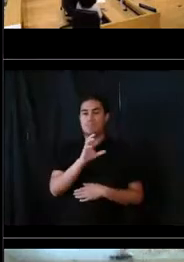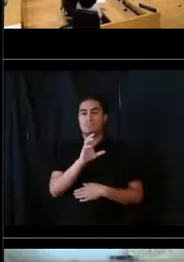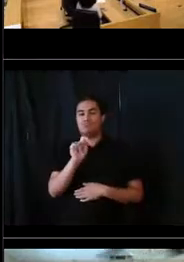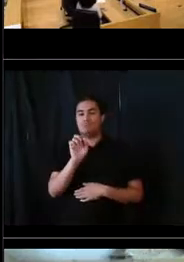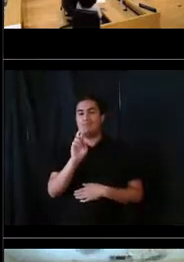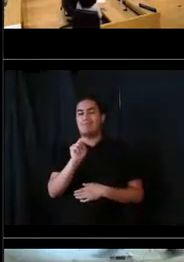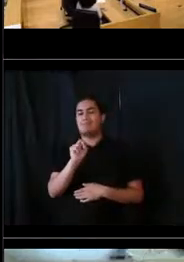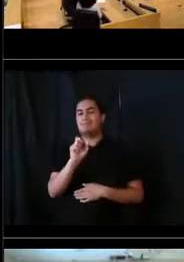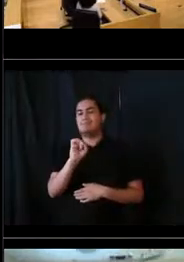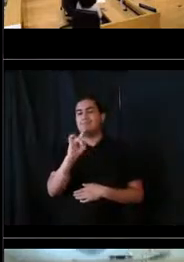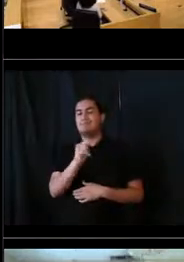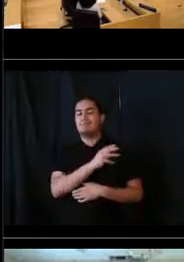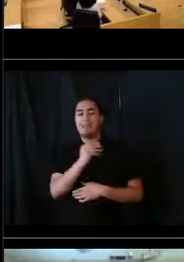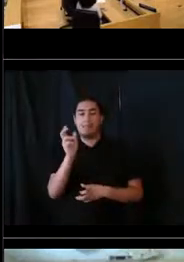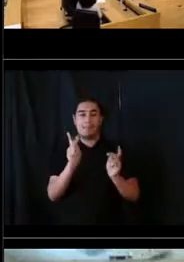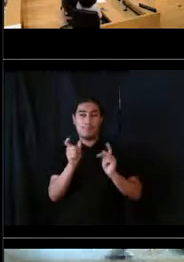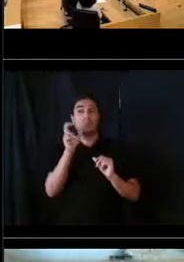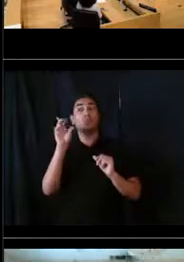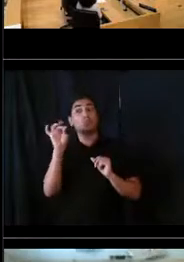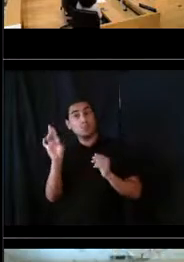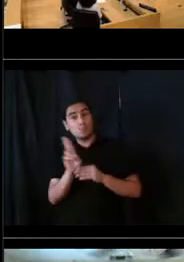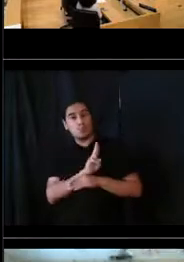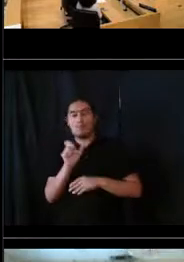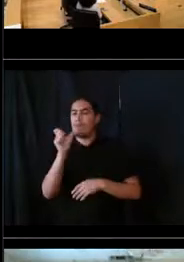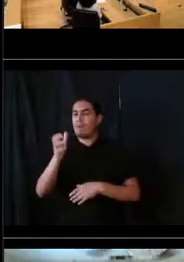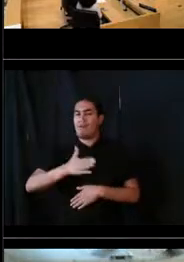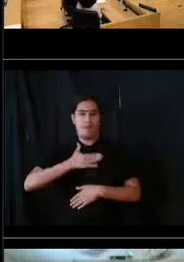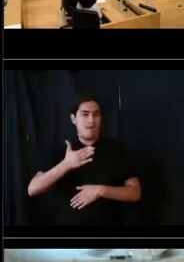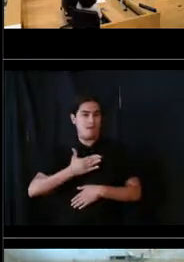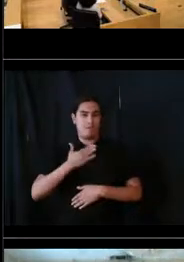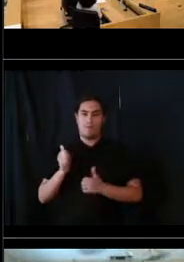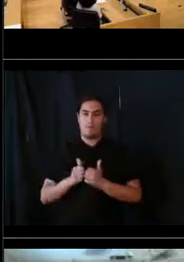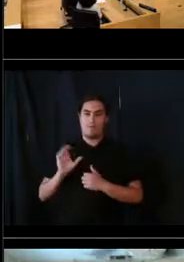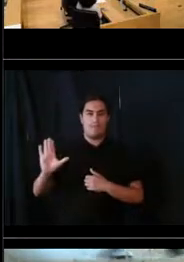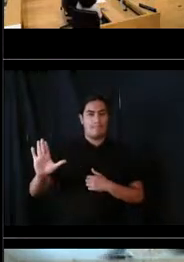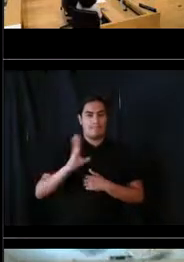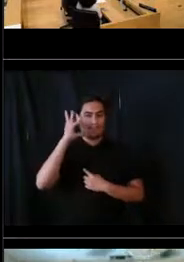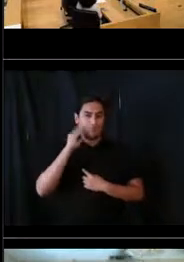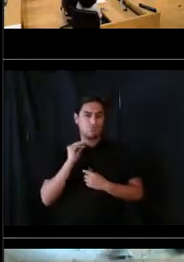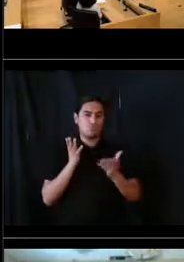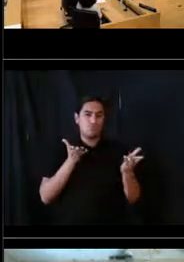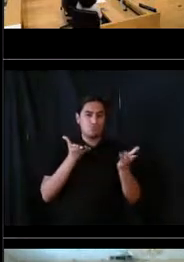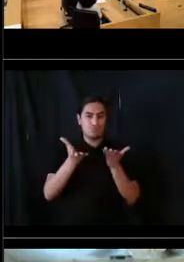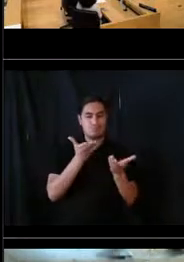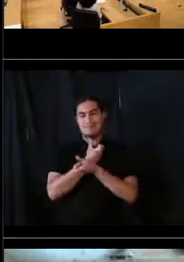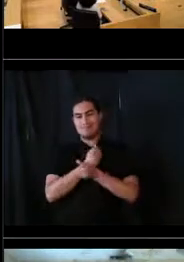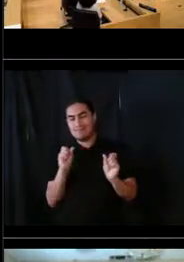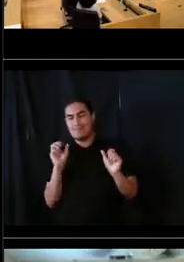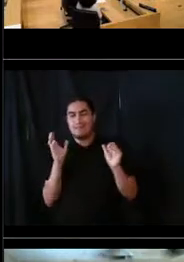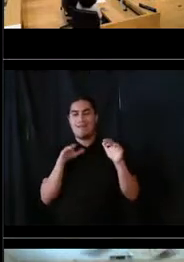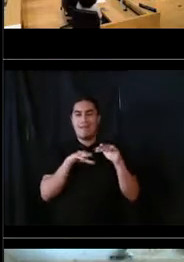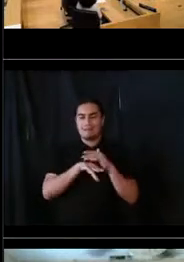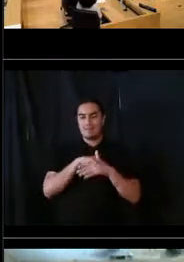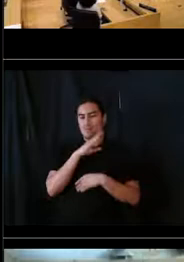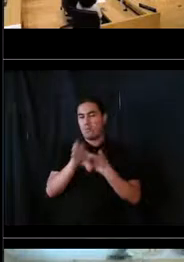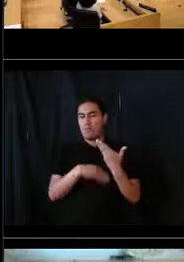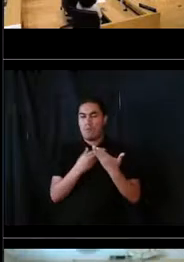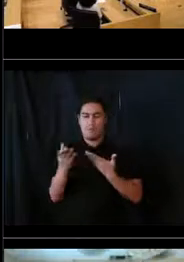using transit and are very unhappy with the level of service the safety the access the convenience all of those issues so